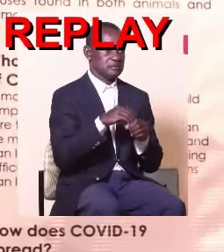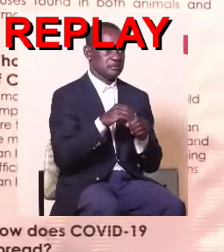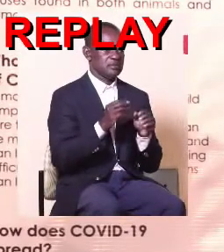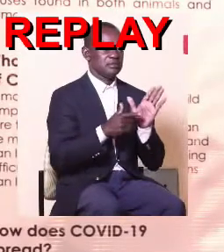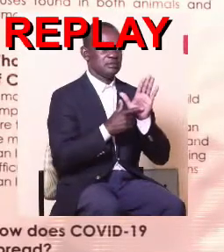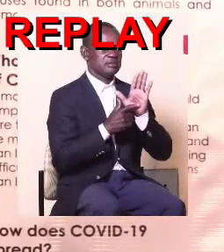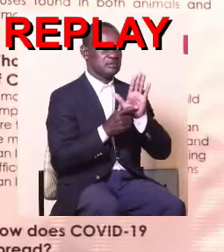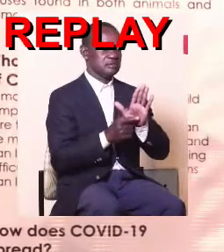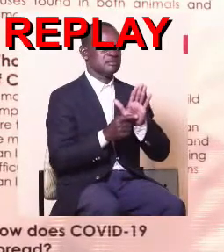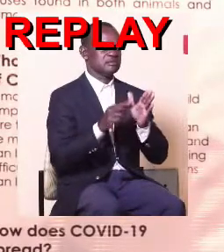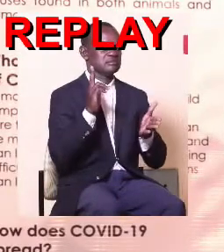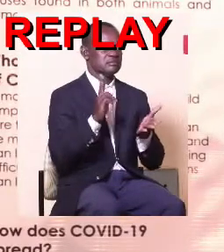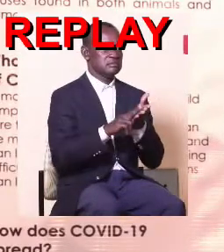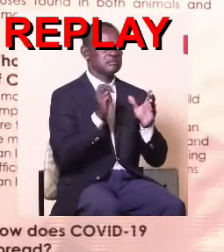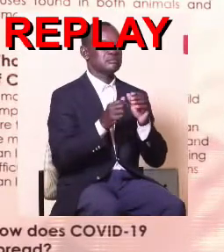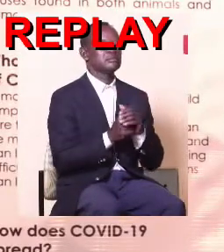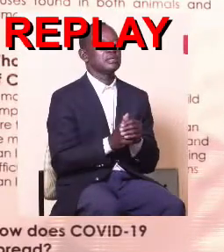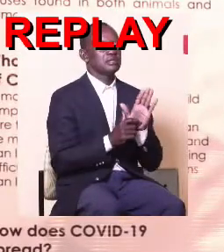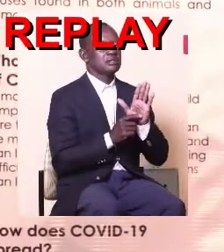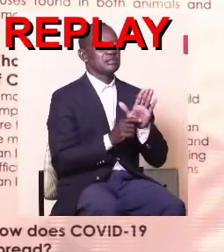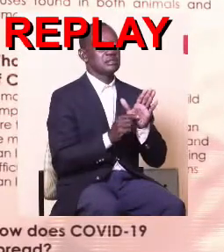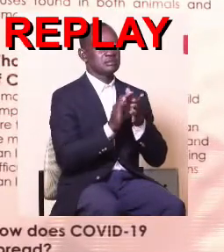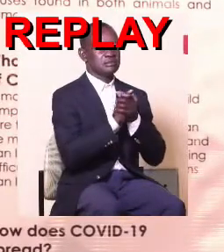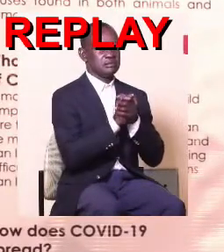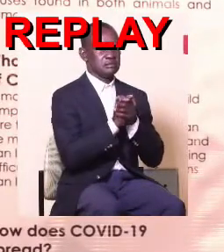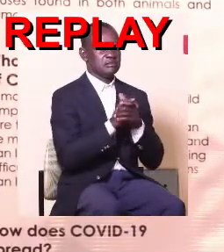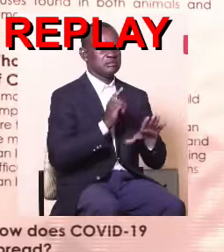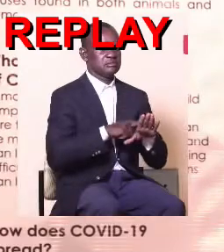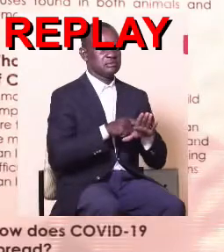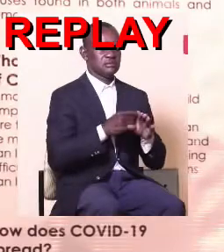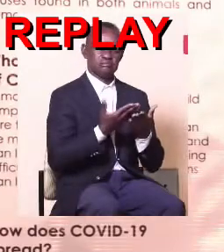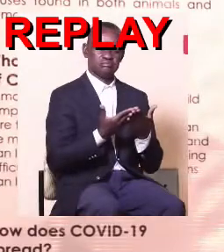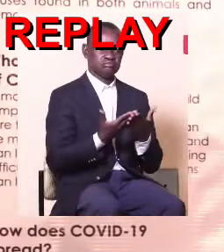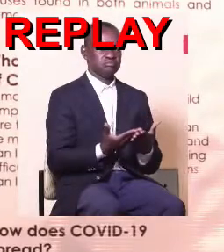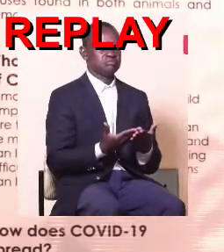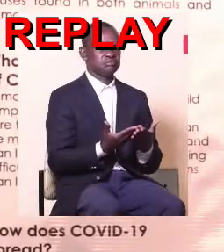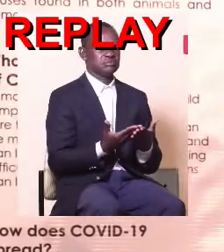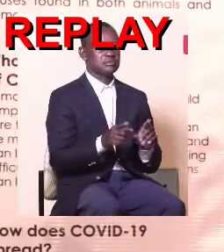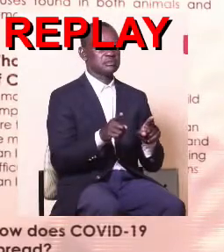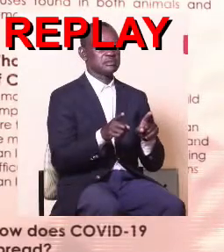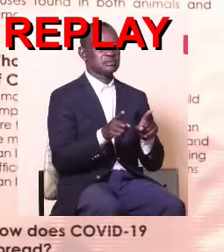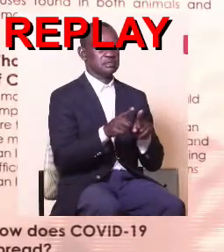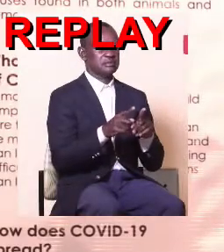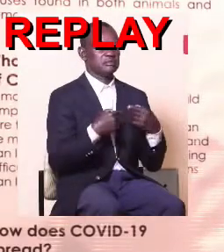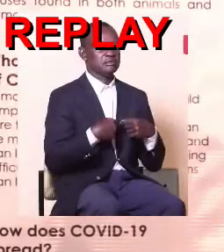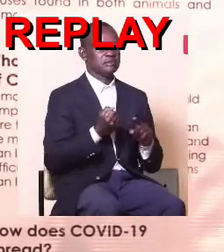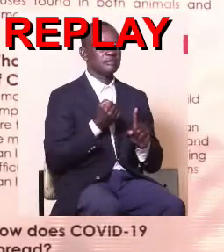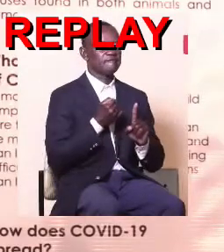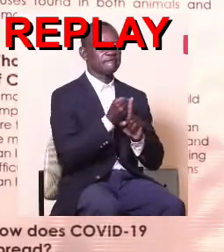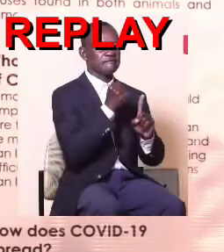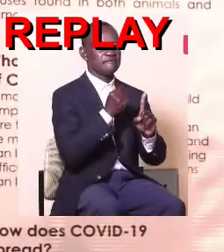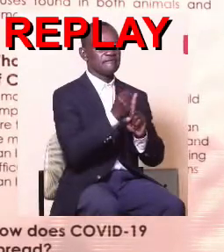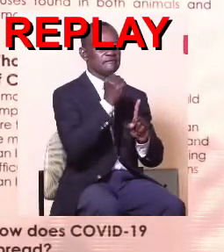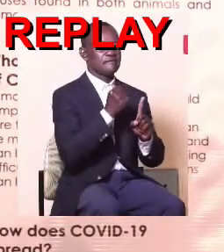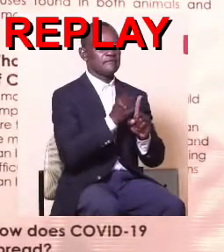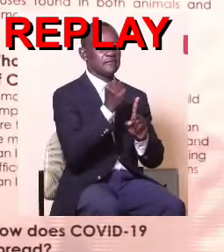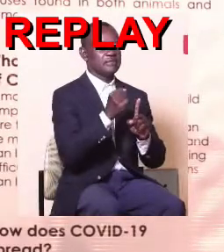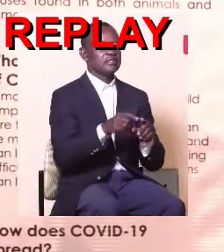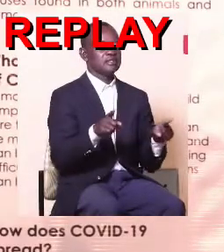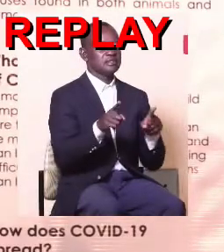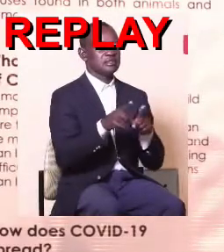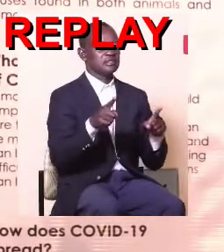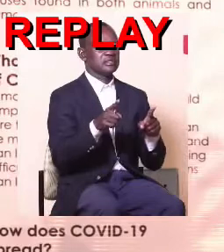solidarity in these trying times, as well as we battle with the same